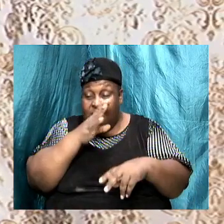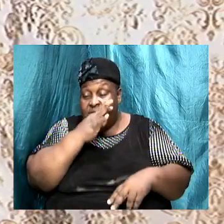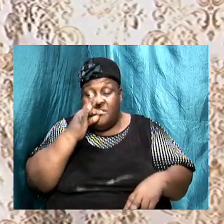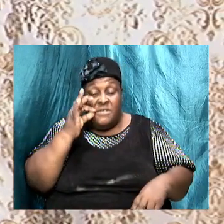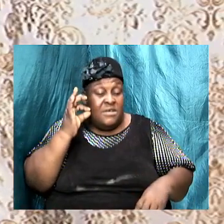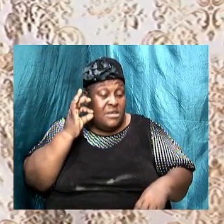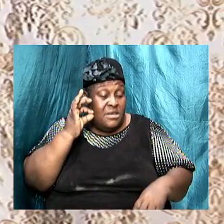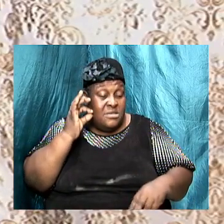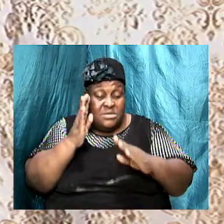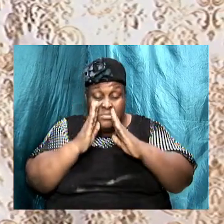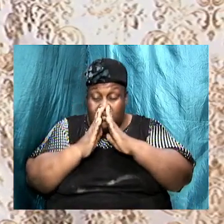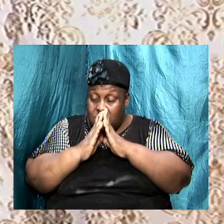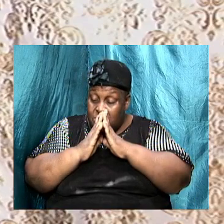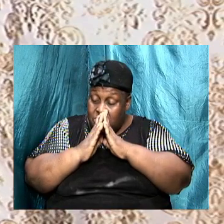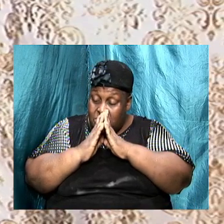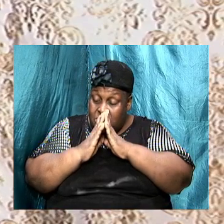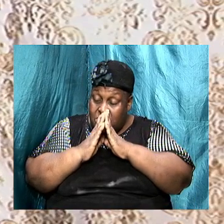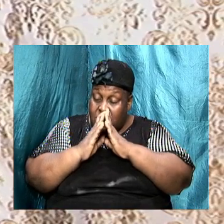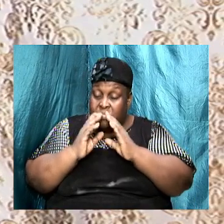fast,